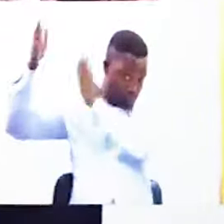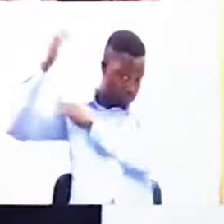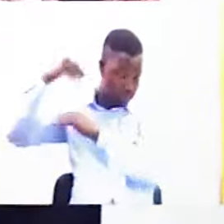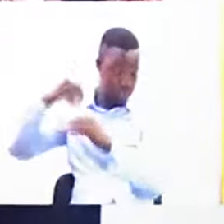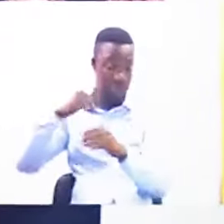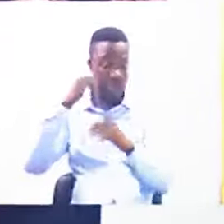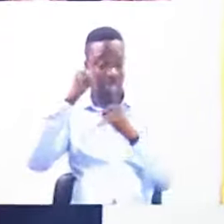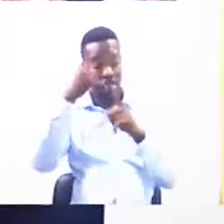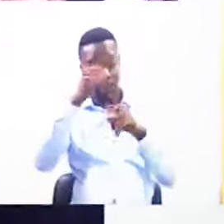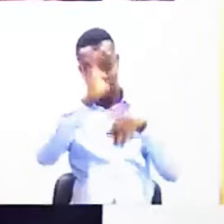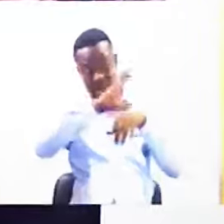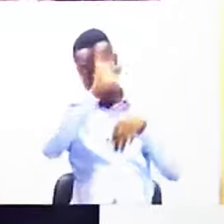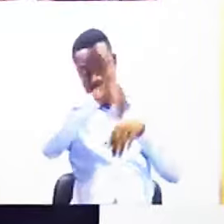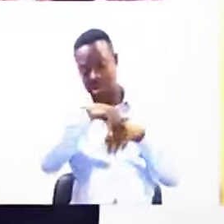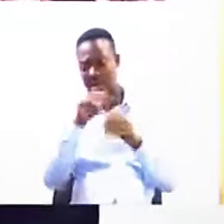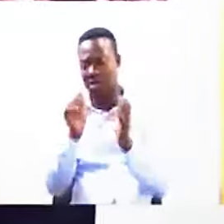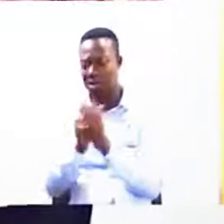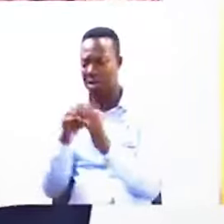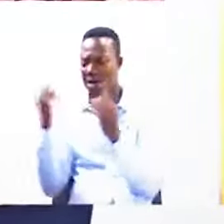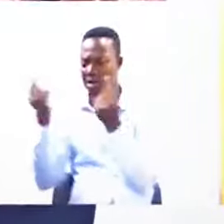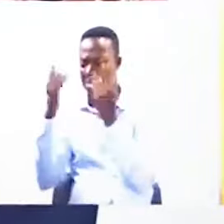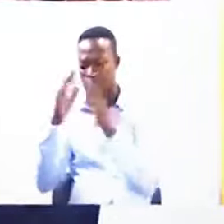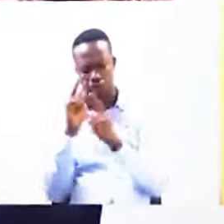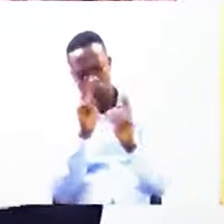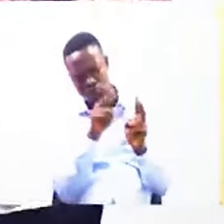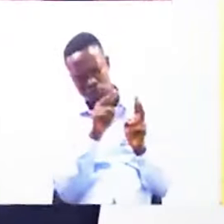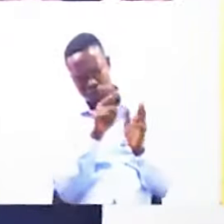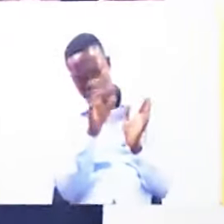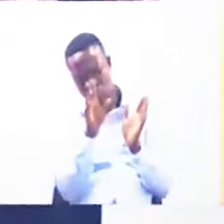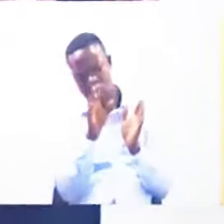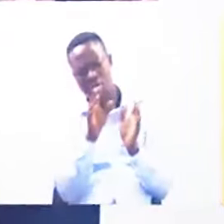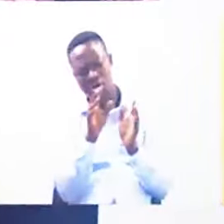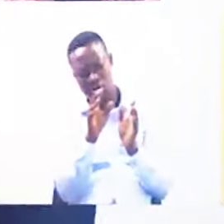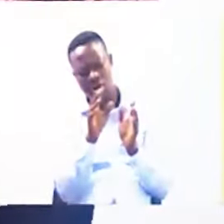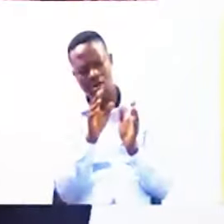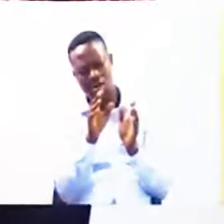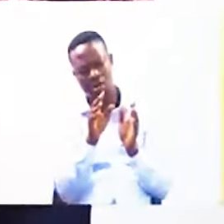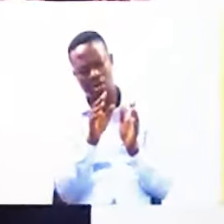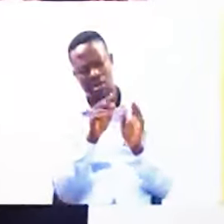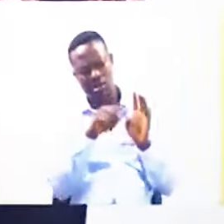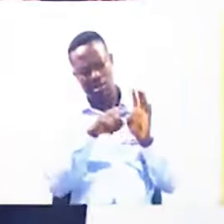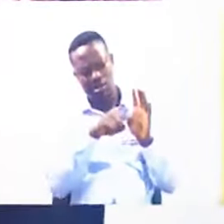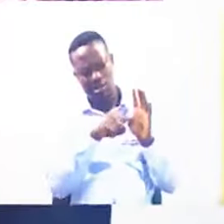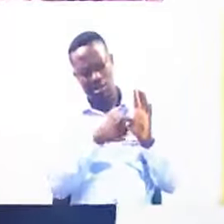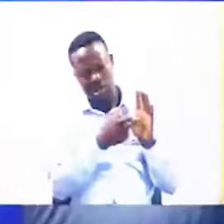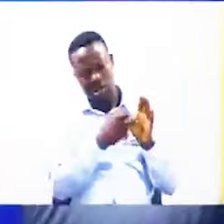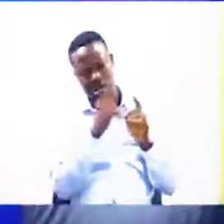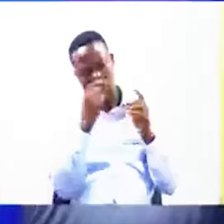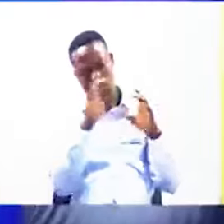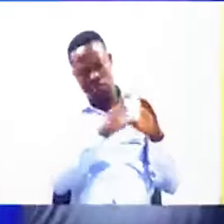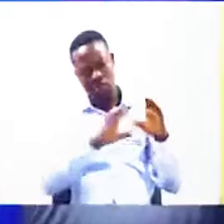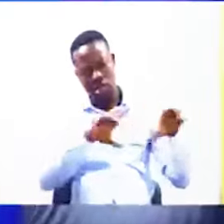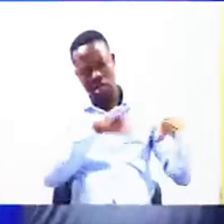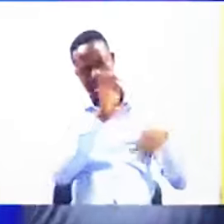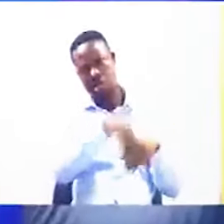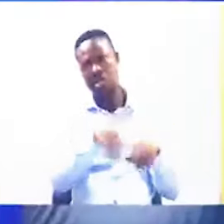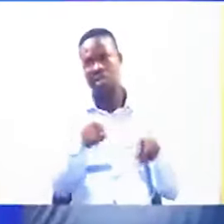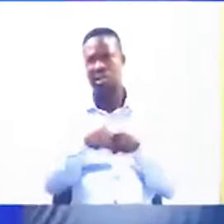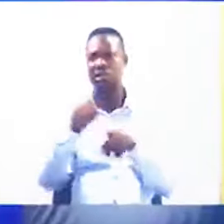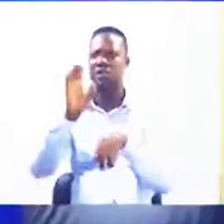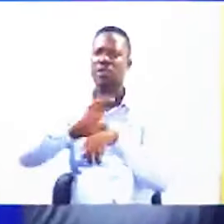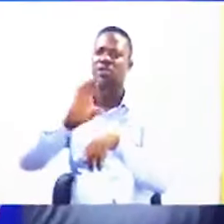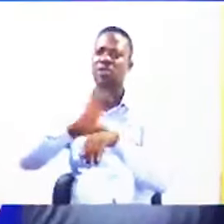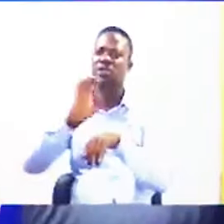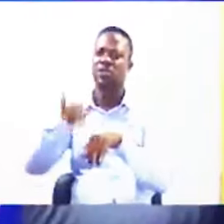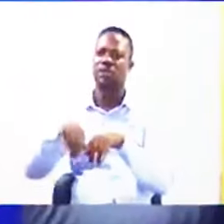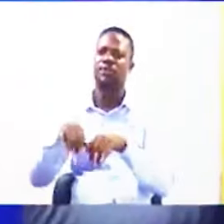Jerusalem asafono na no ni Christo sum nyina fapem anase bebia ni kofa bai ewo. Just as in the Church of Pentecost, Ghana